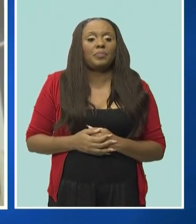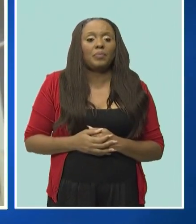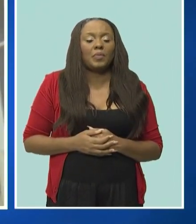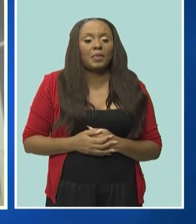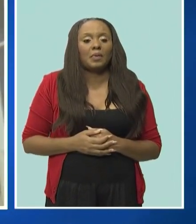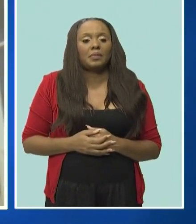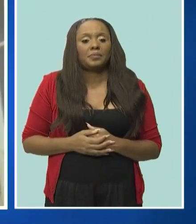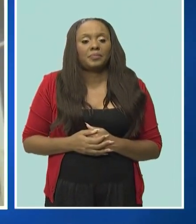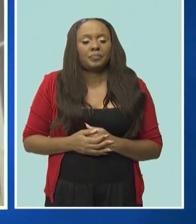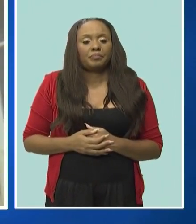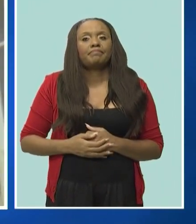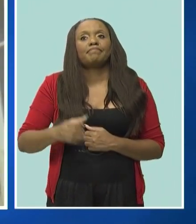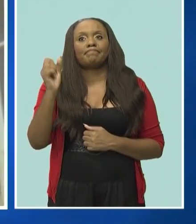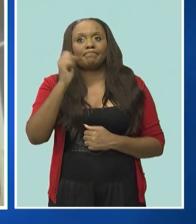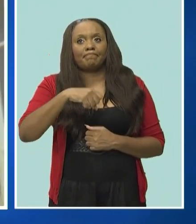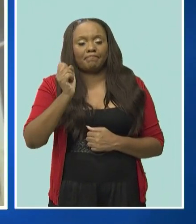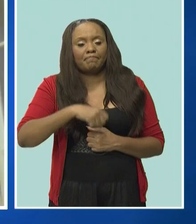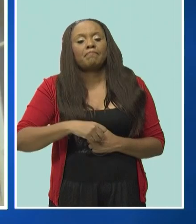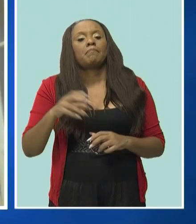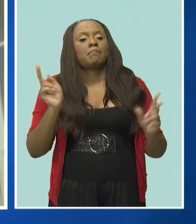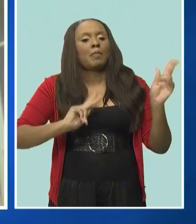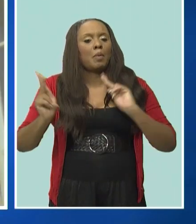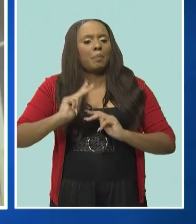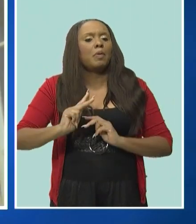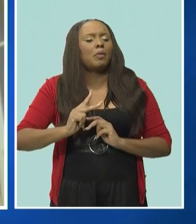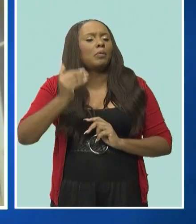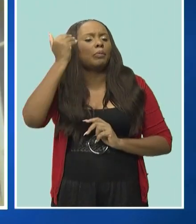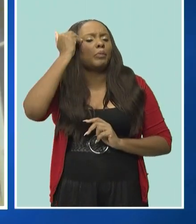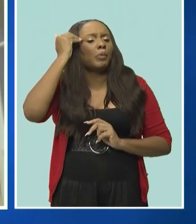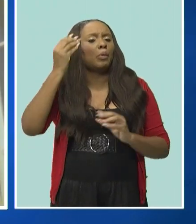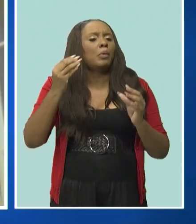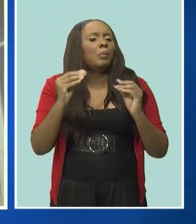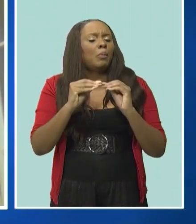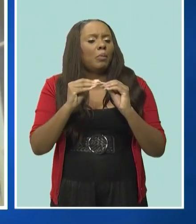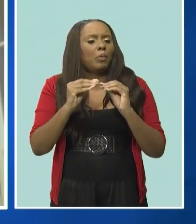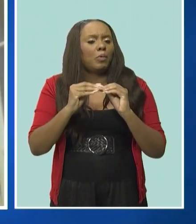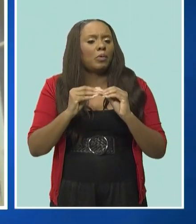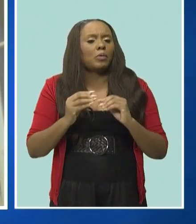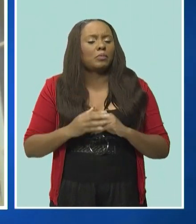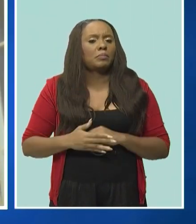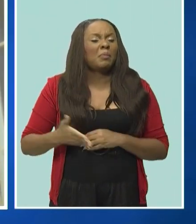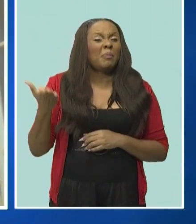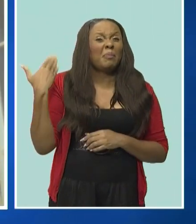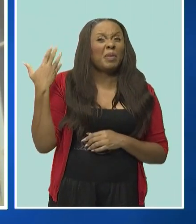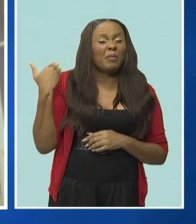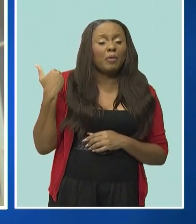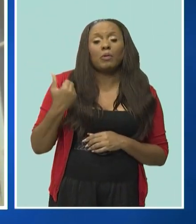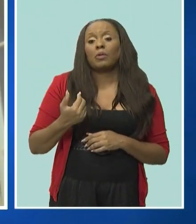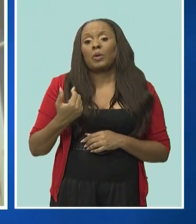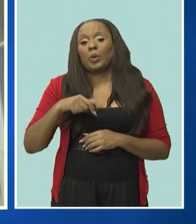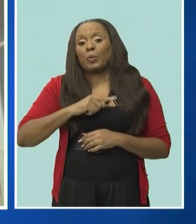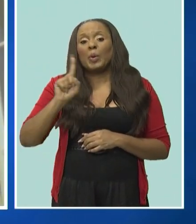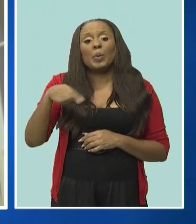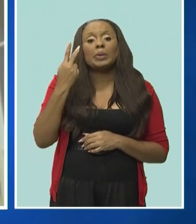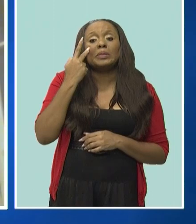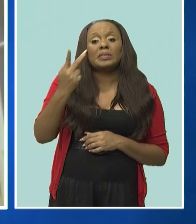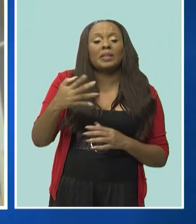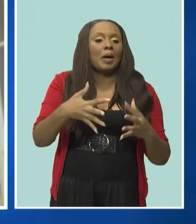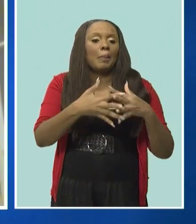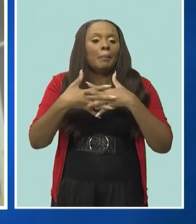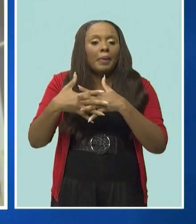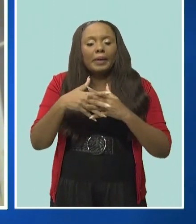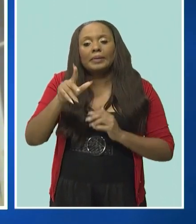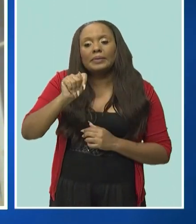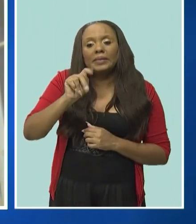Yes, they're definitely more aware. It's more in the news. It used to be something that we just saw on foreign TV, American TV, or